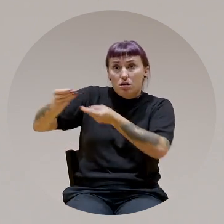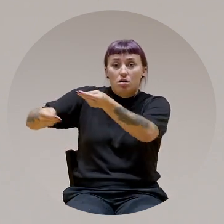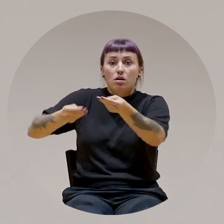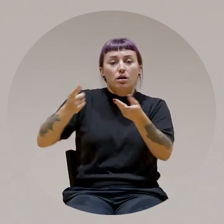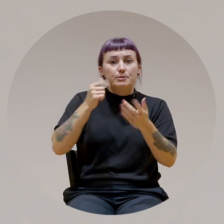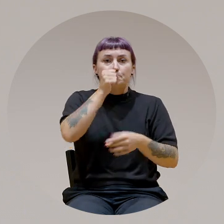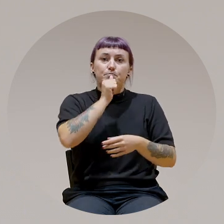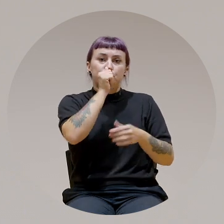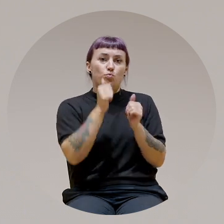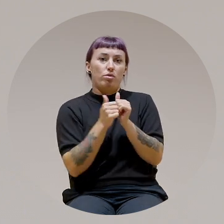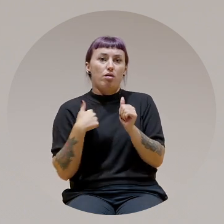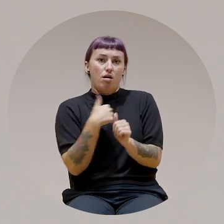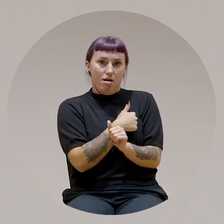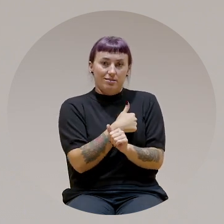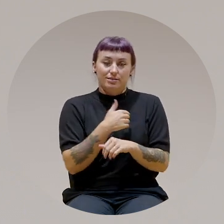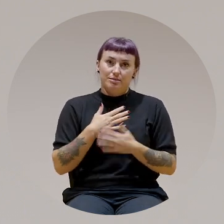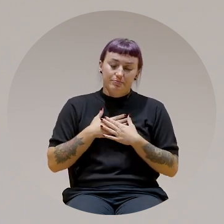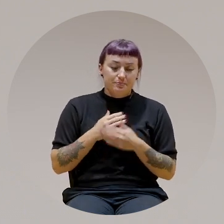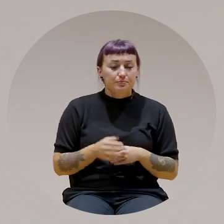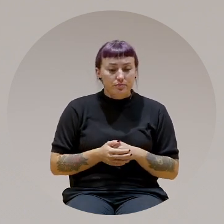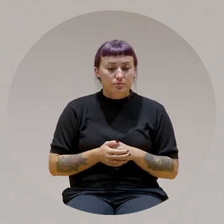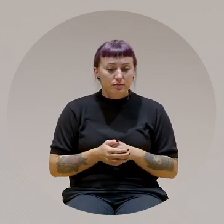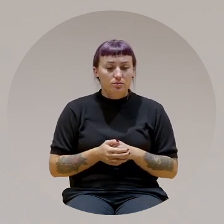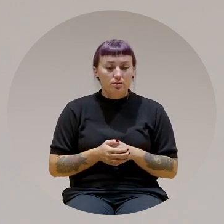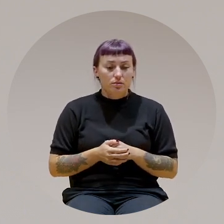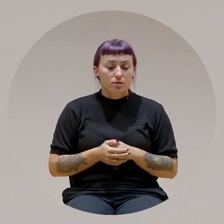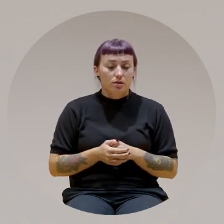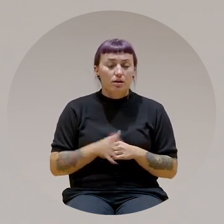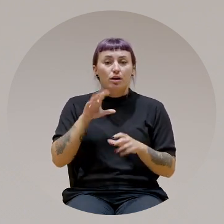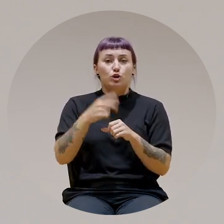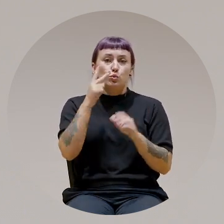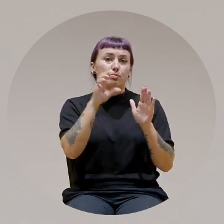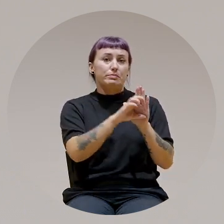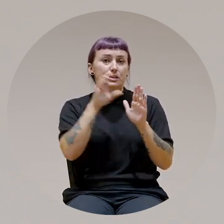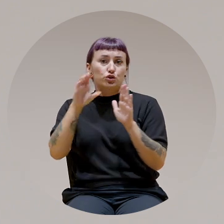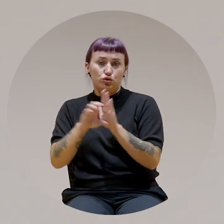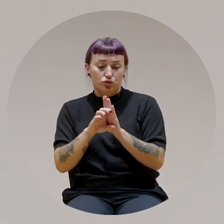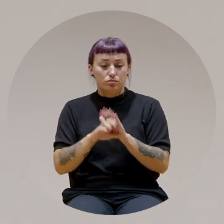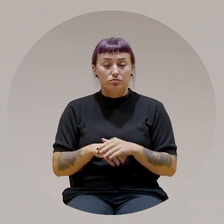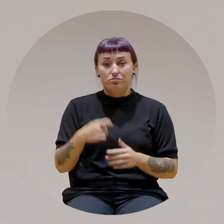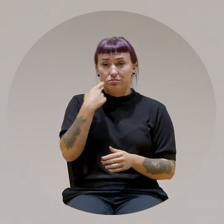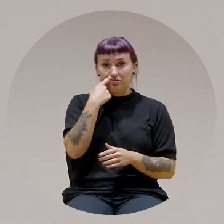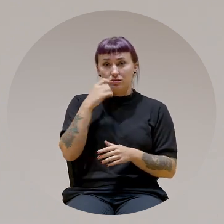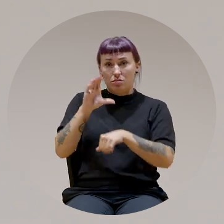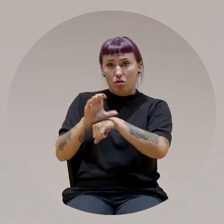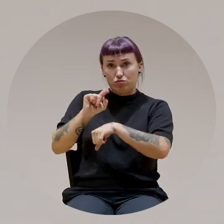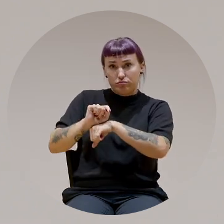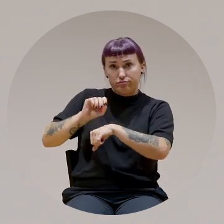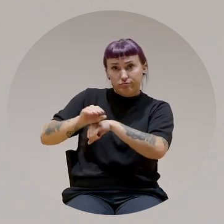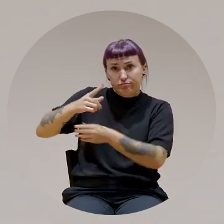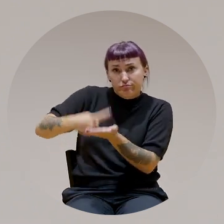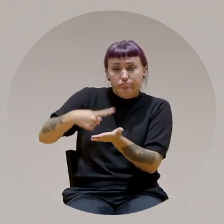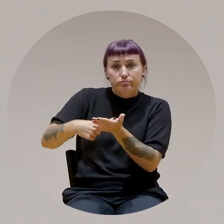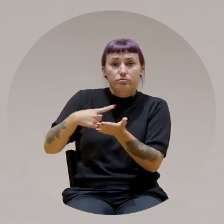are incredibly patient with us in return. So I included 2 photographs here of a recent